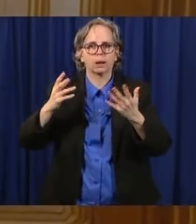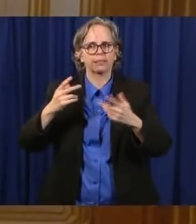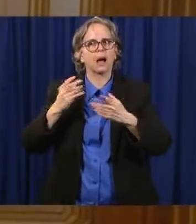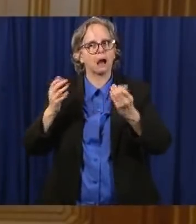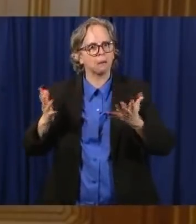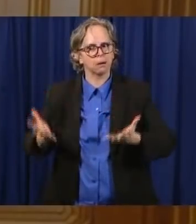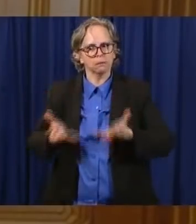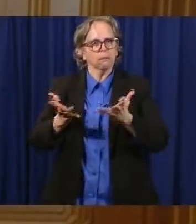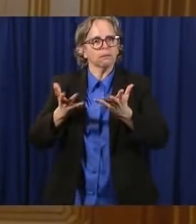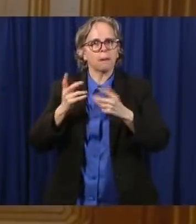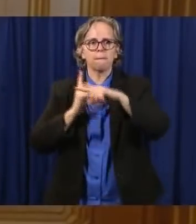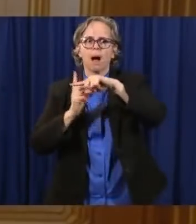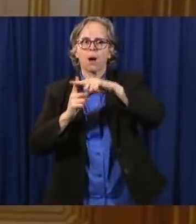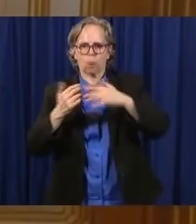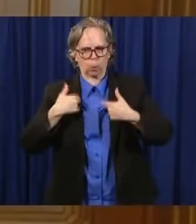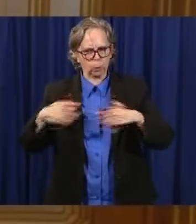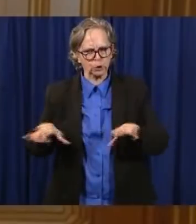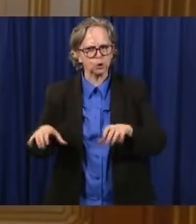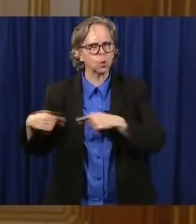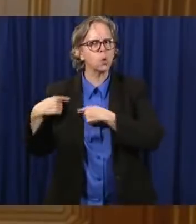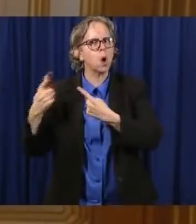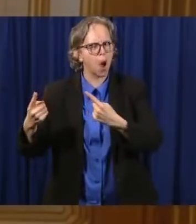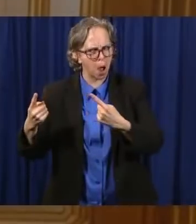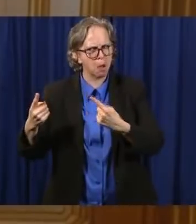we are at this point.